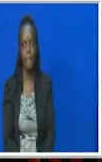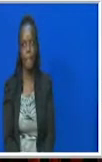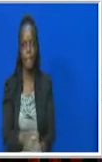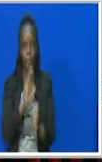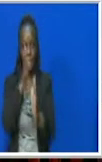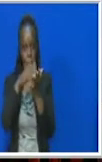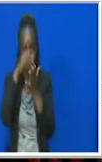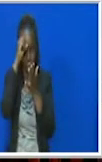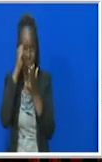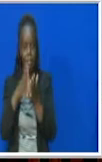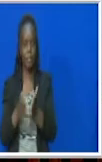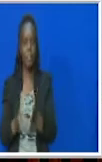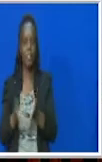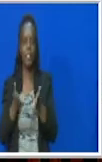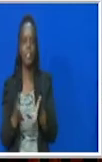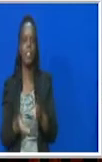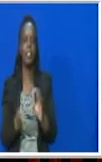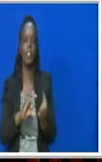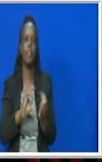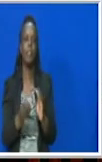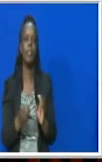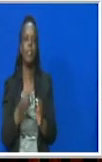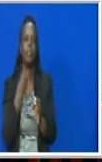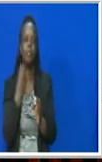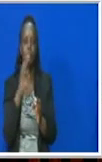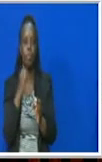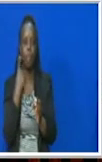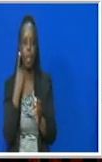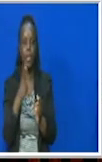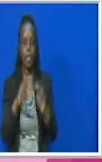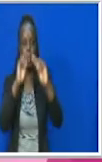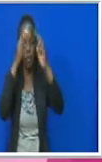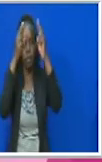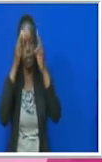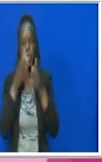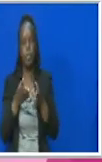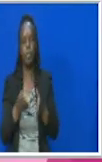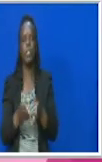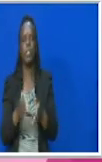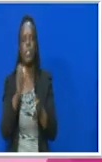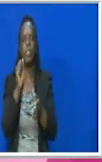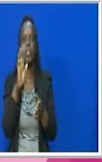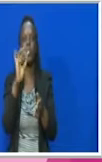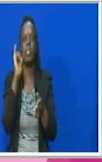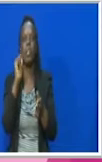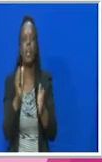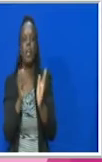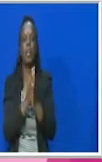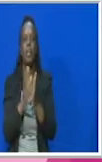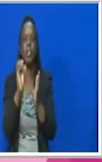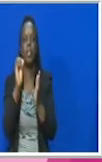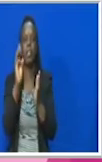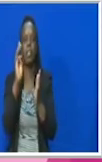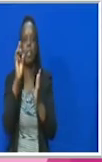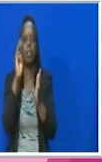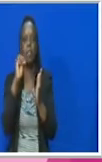Hello learner, this is Chemistry Form 1 and our topic for today is air and combustion. In air